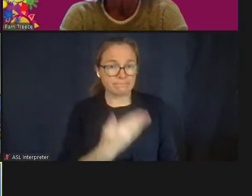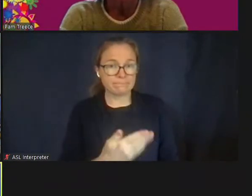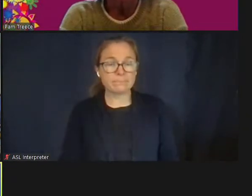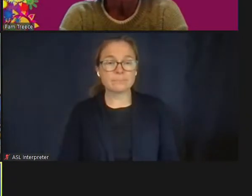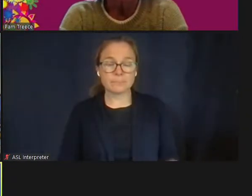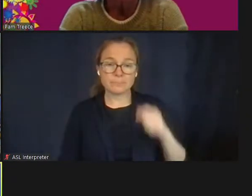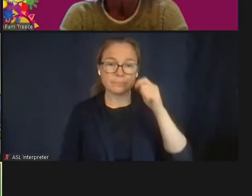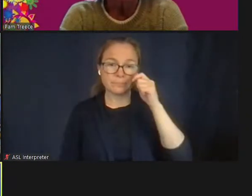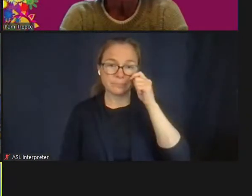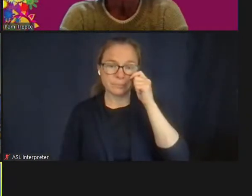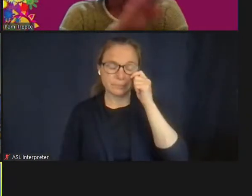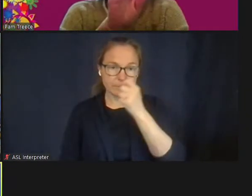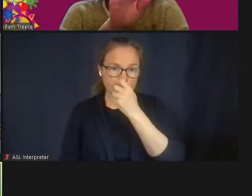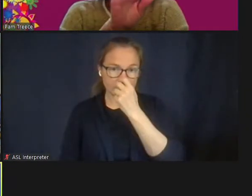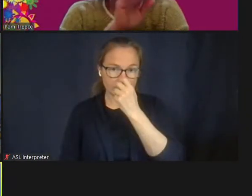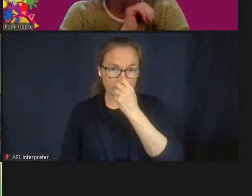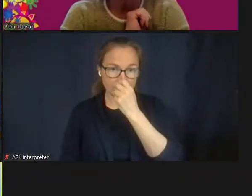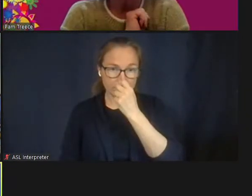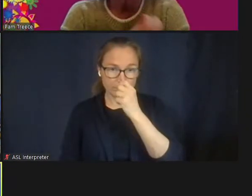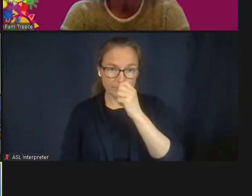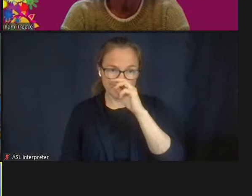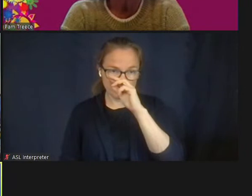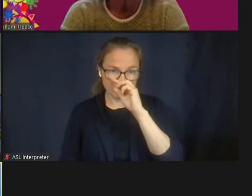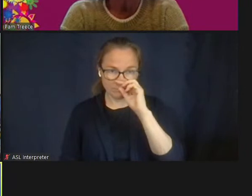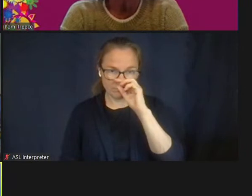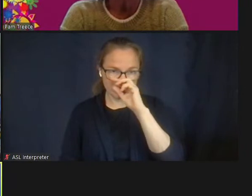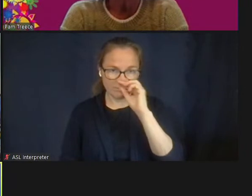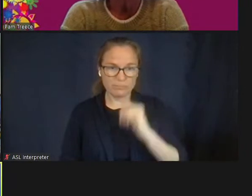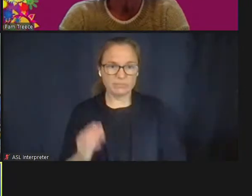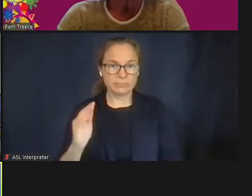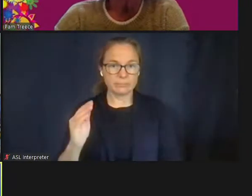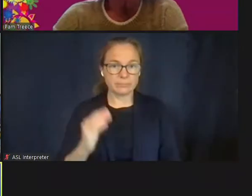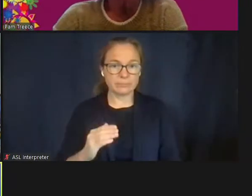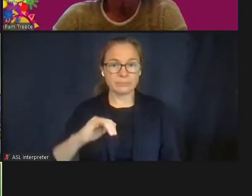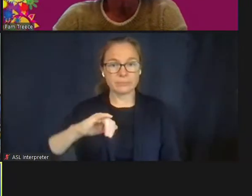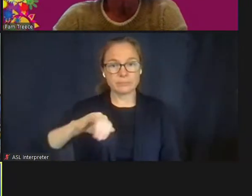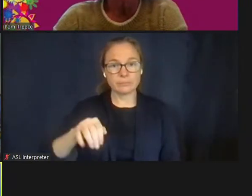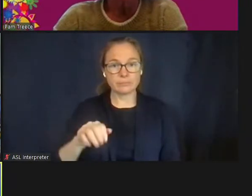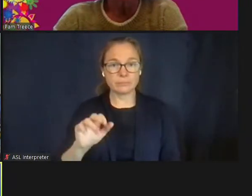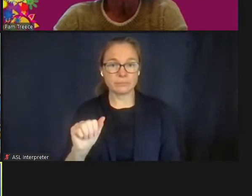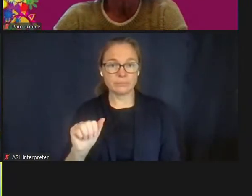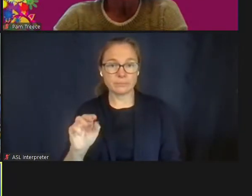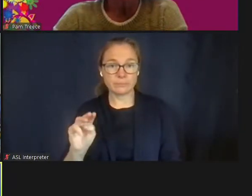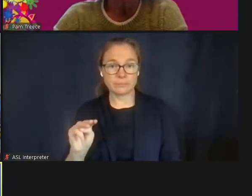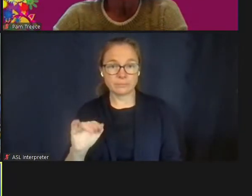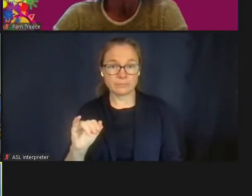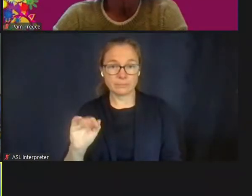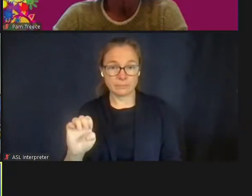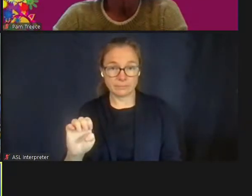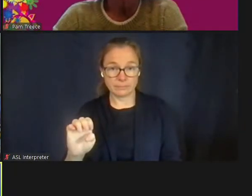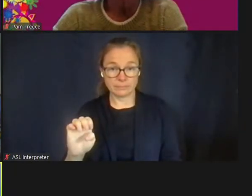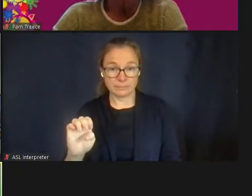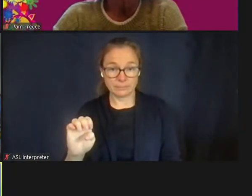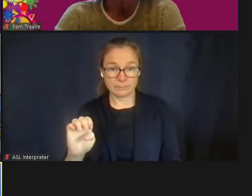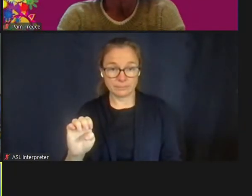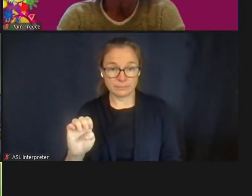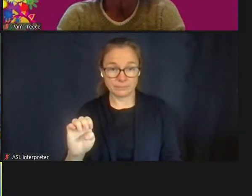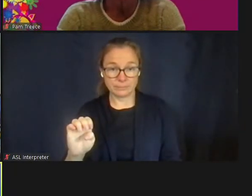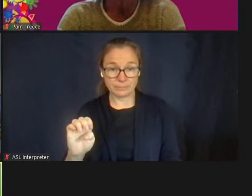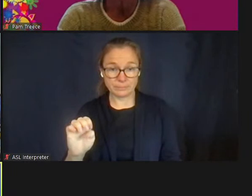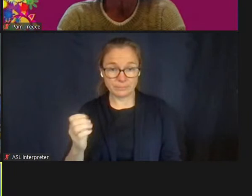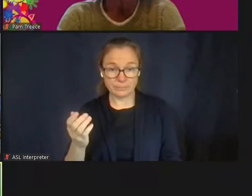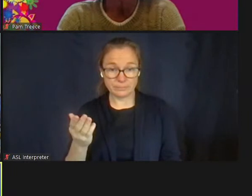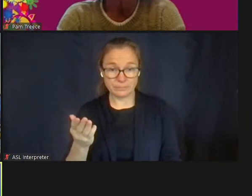And we're going to turn to Jamie next. And as Jamie is getting ready, I'm going to